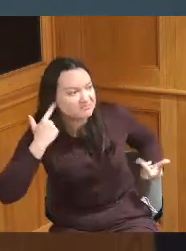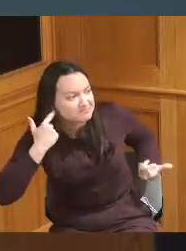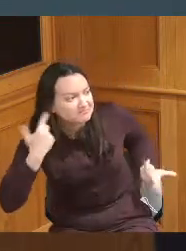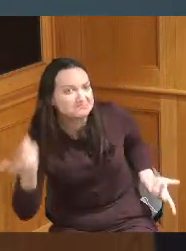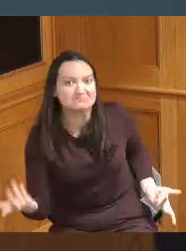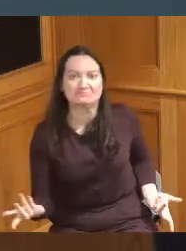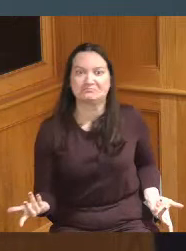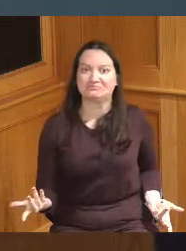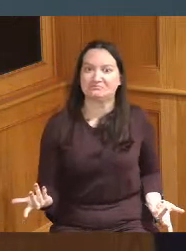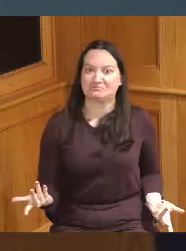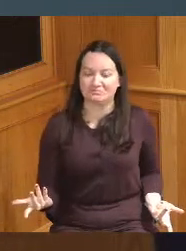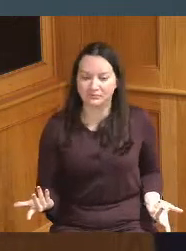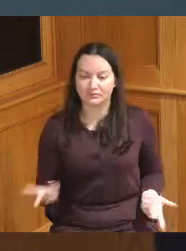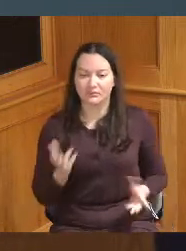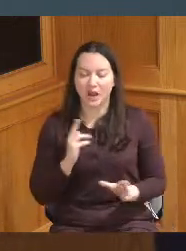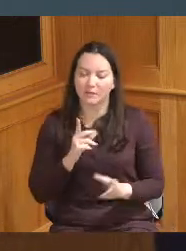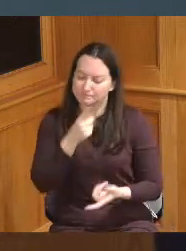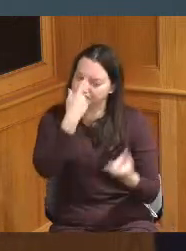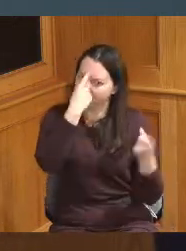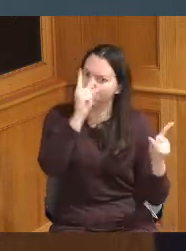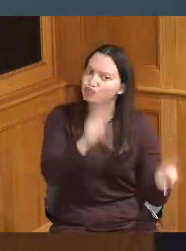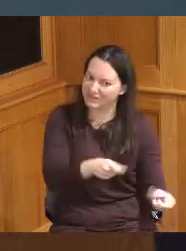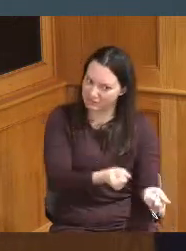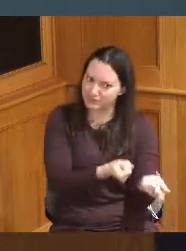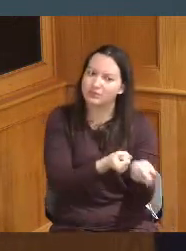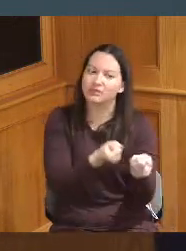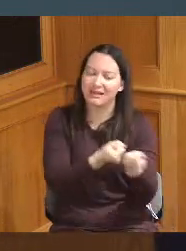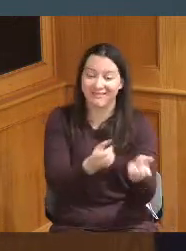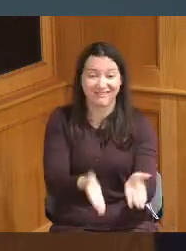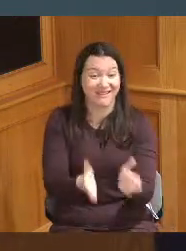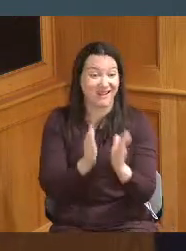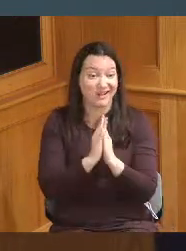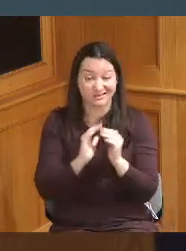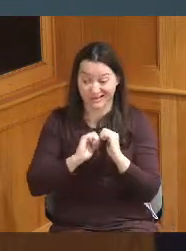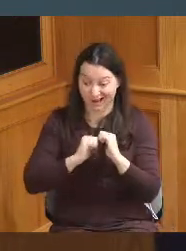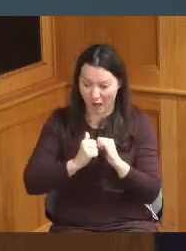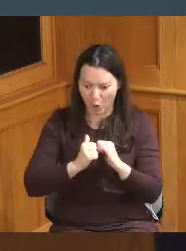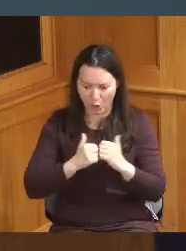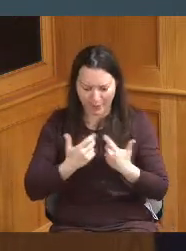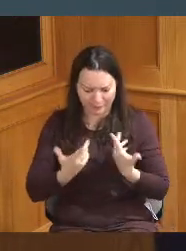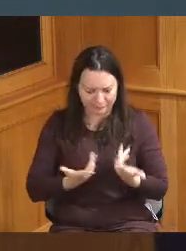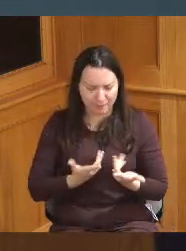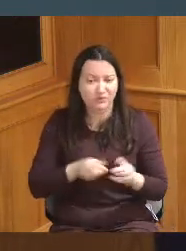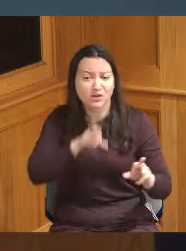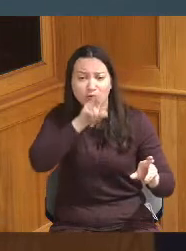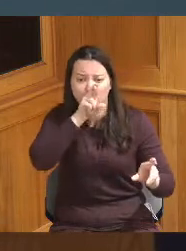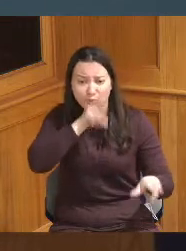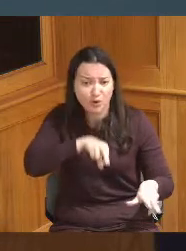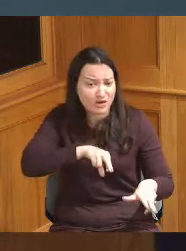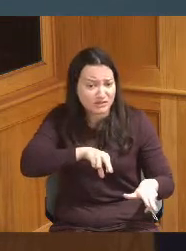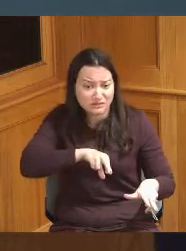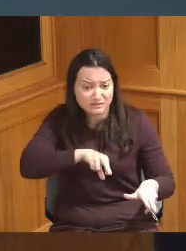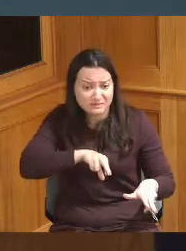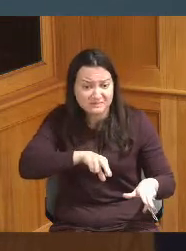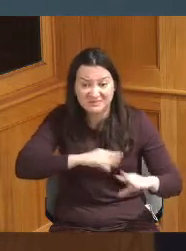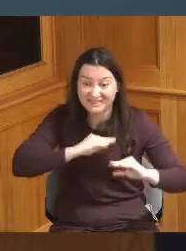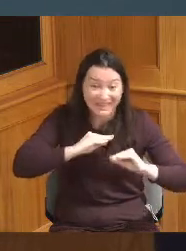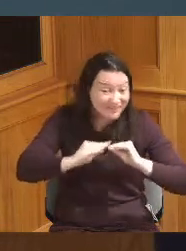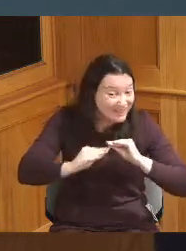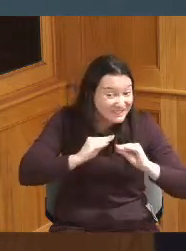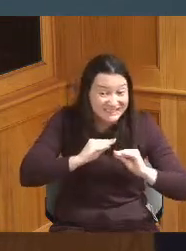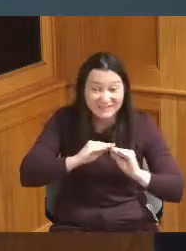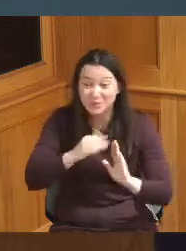I join with you in asking for some type of report on how we're going to fix that or